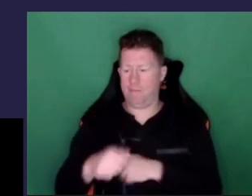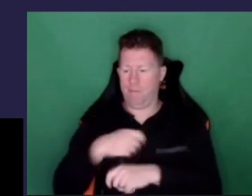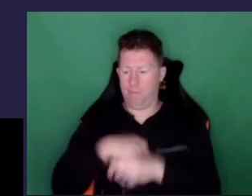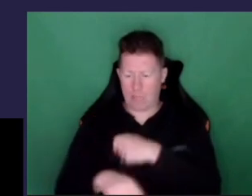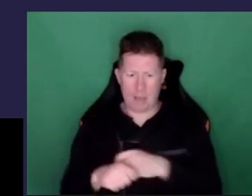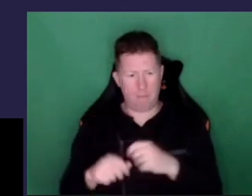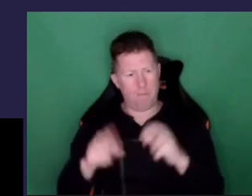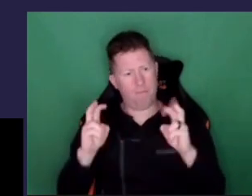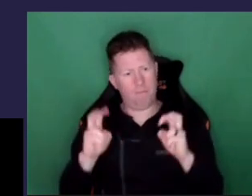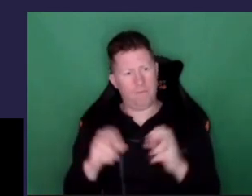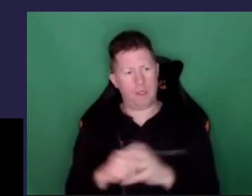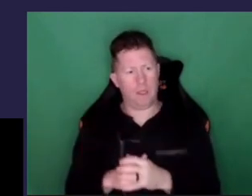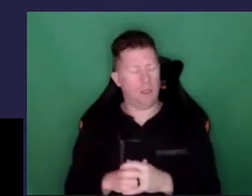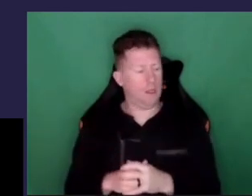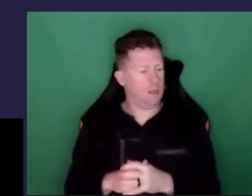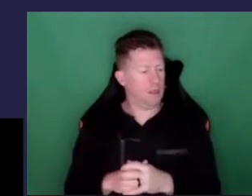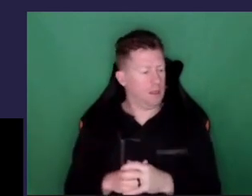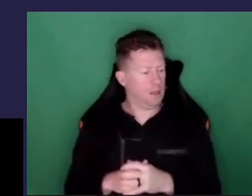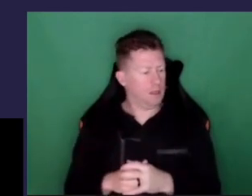of